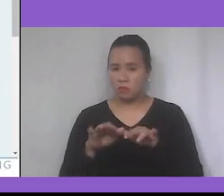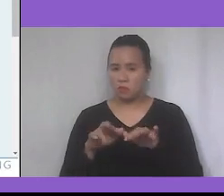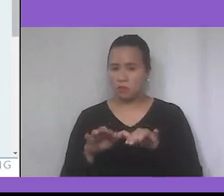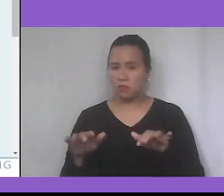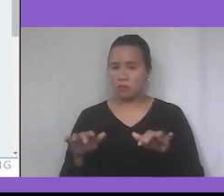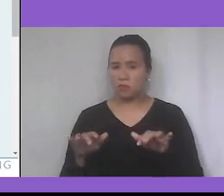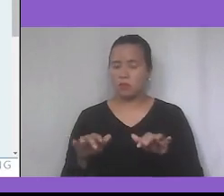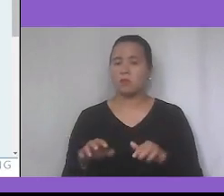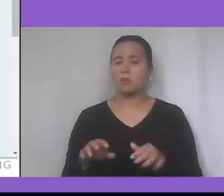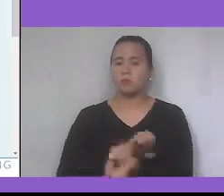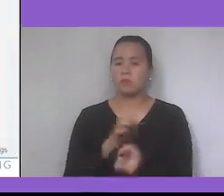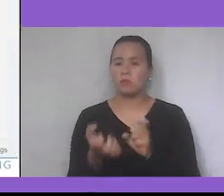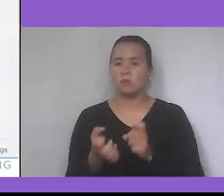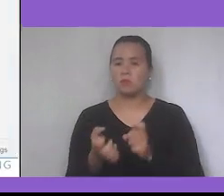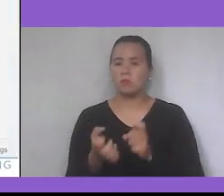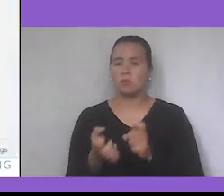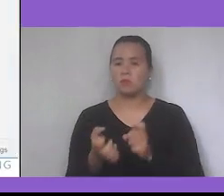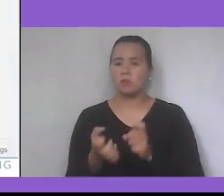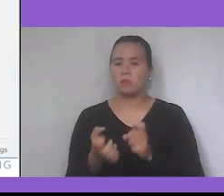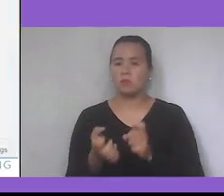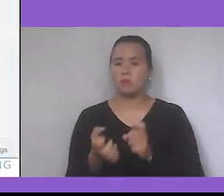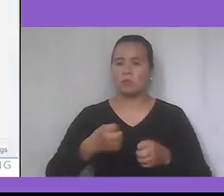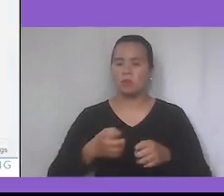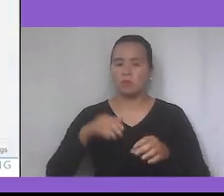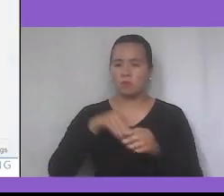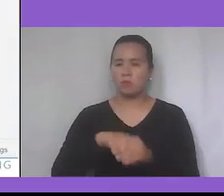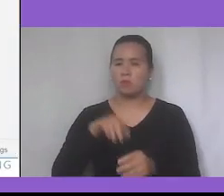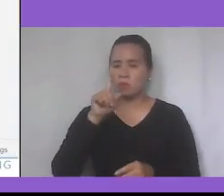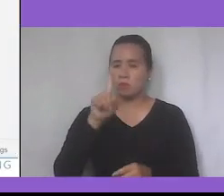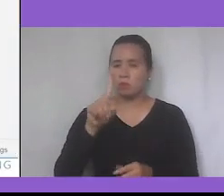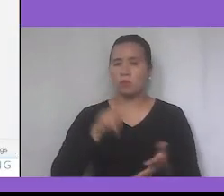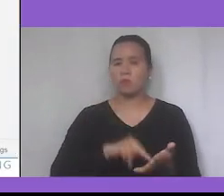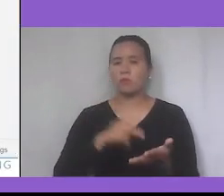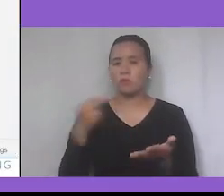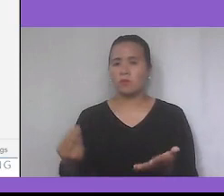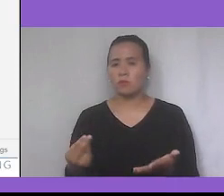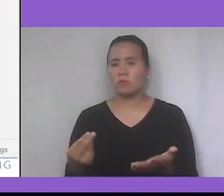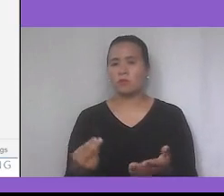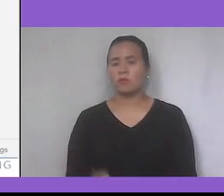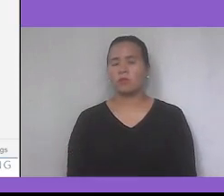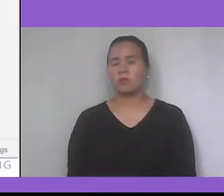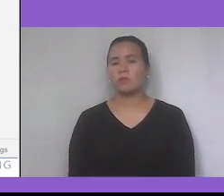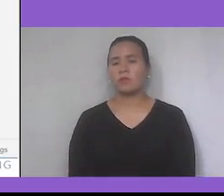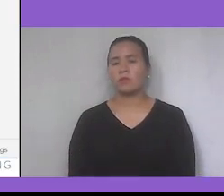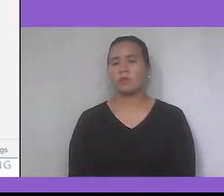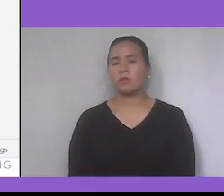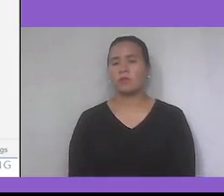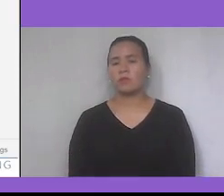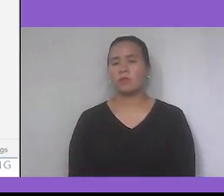do is to type the equation in OneNote.